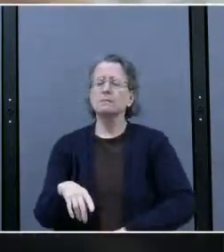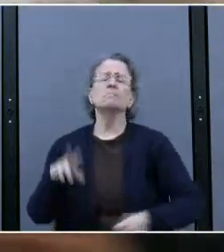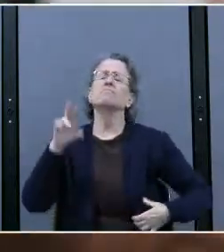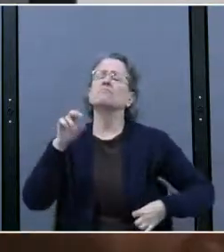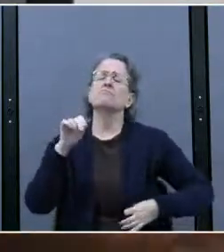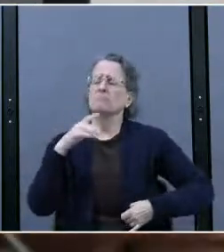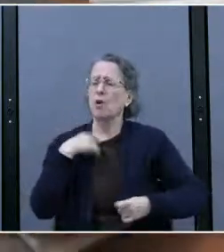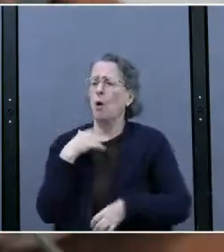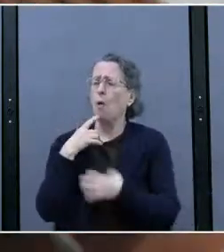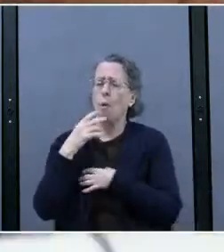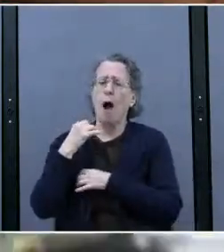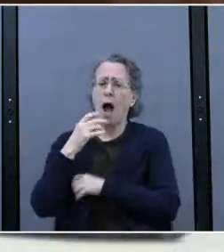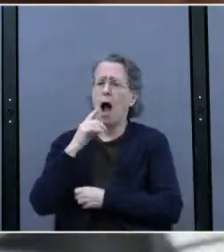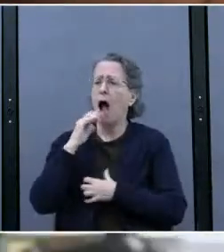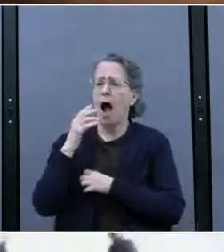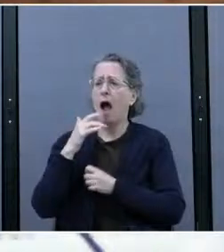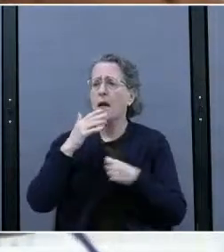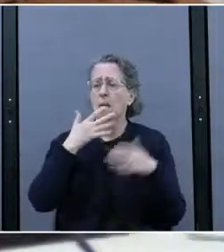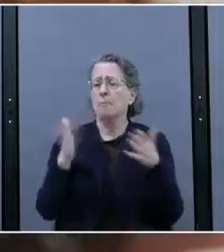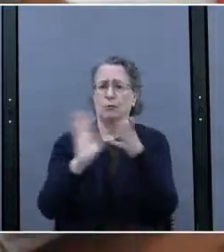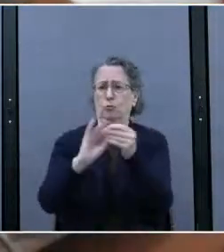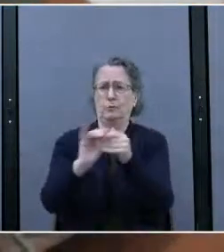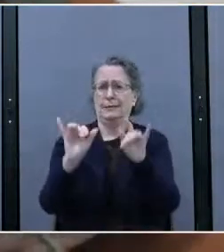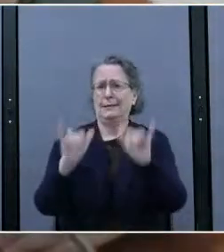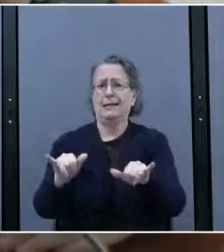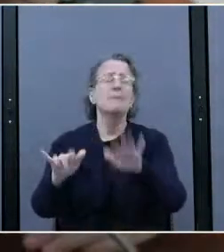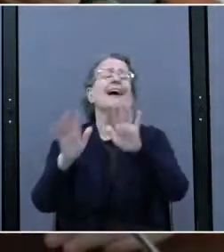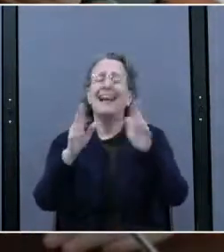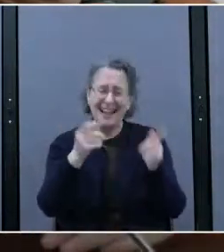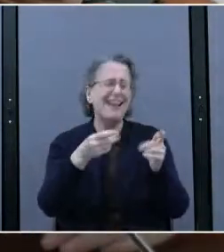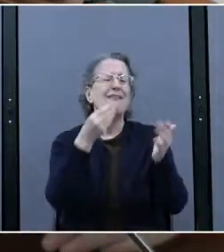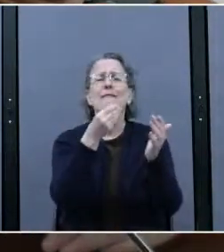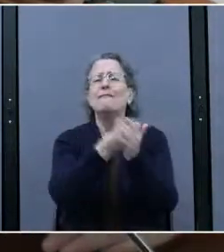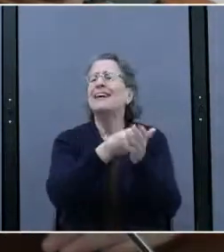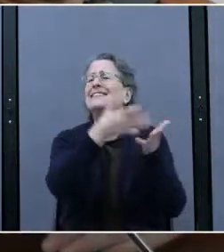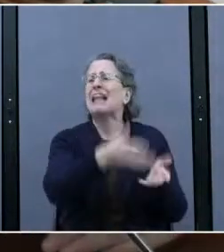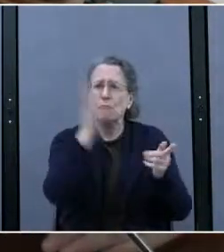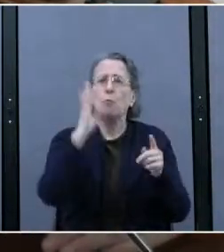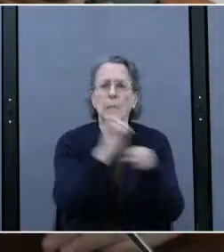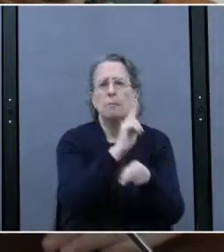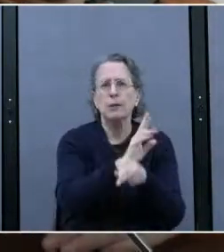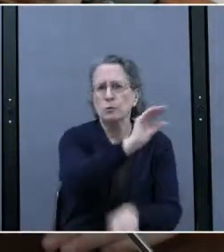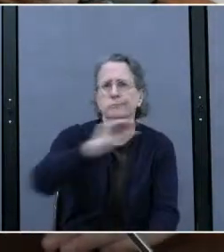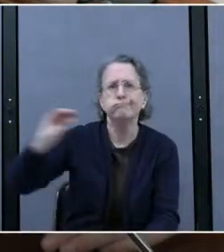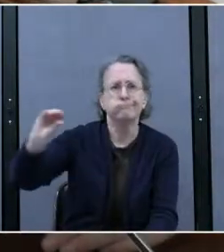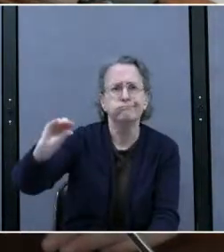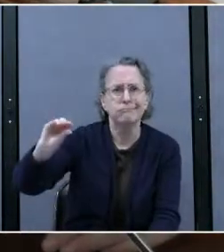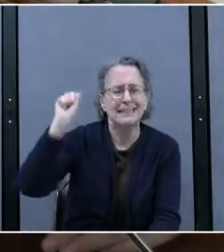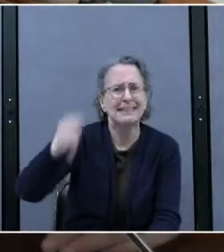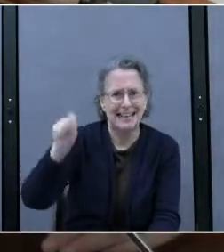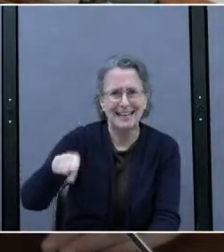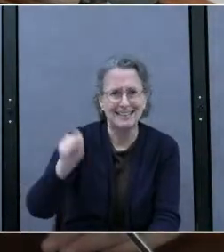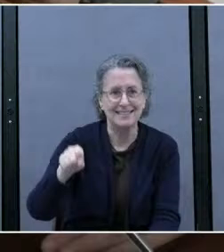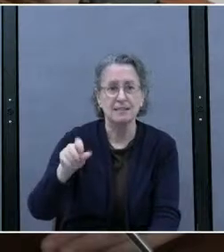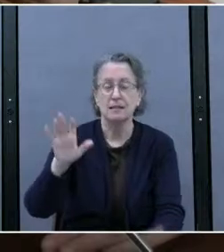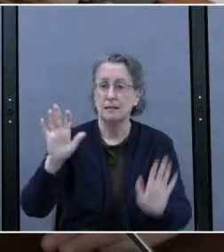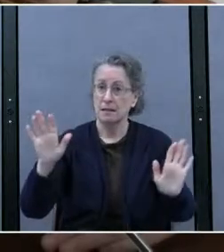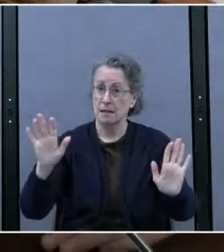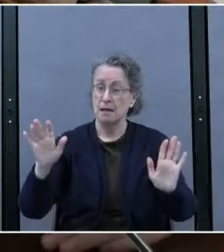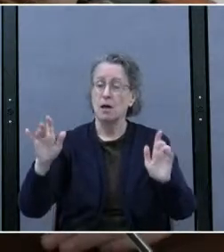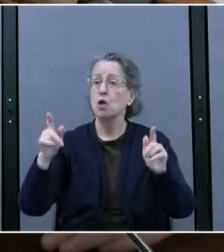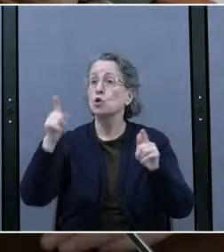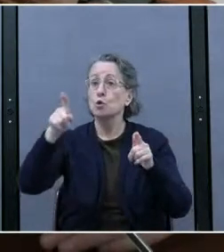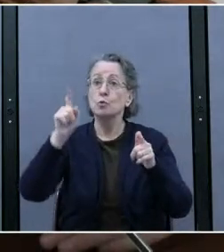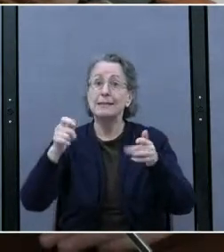say much the same thing. The money's going to come out of fund balance one way or the other. Right. The question is it going to be part of our budget coming out of